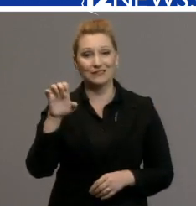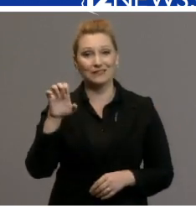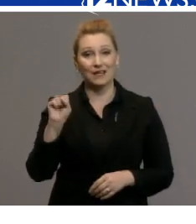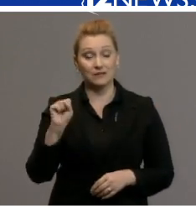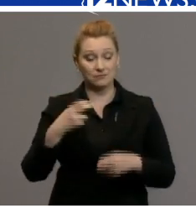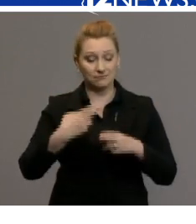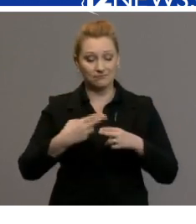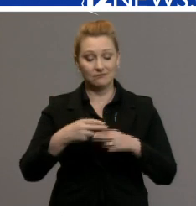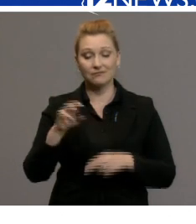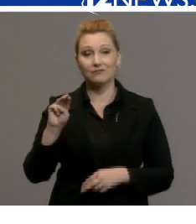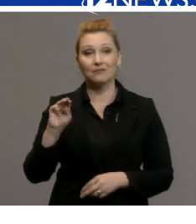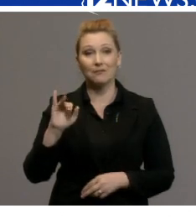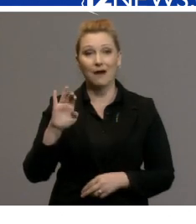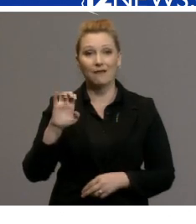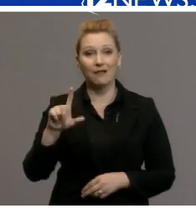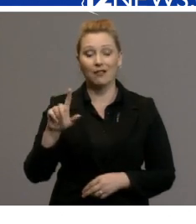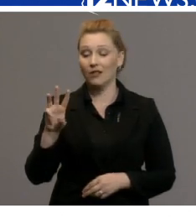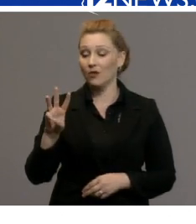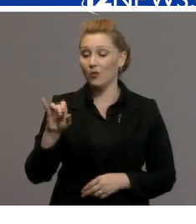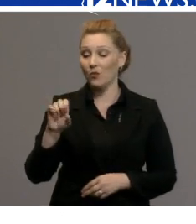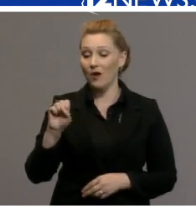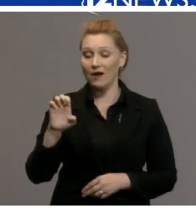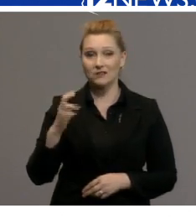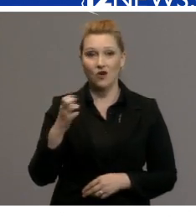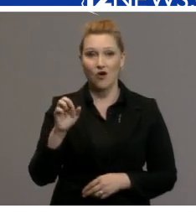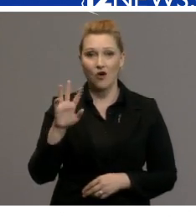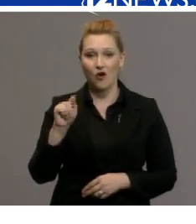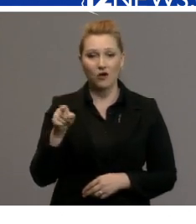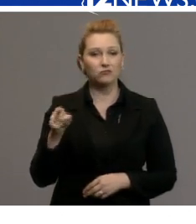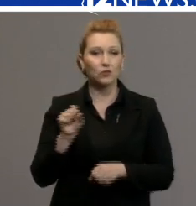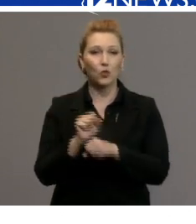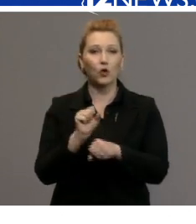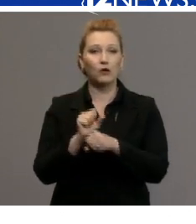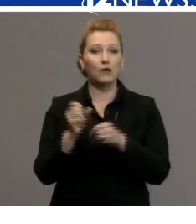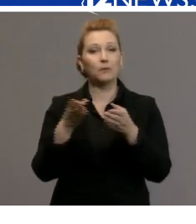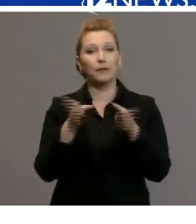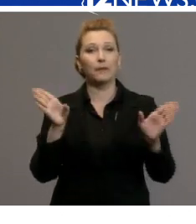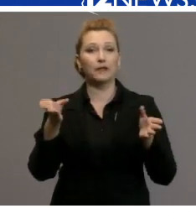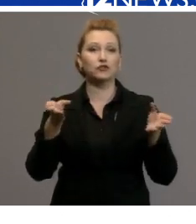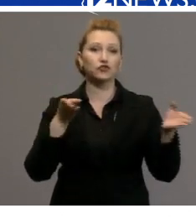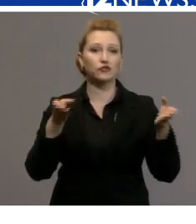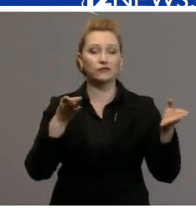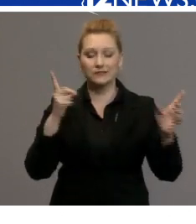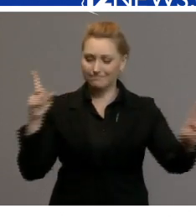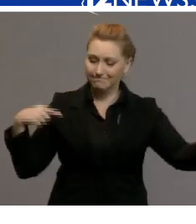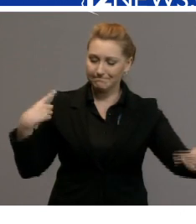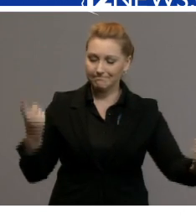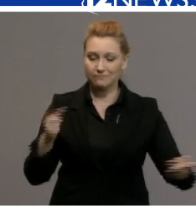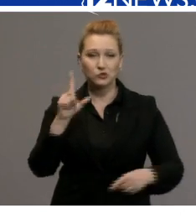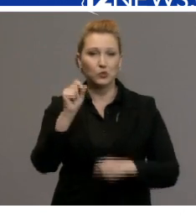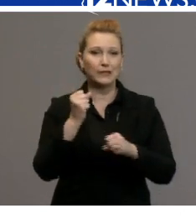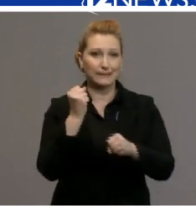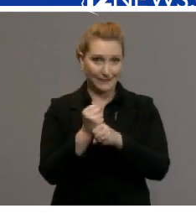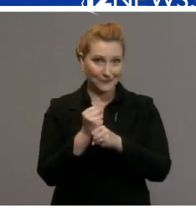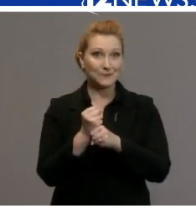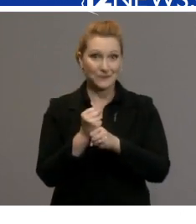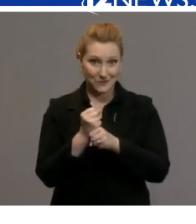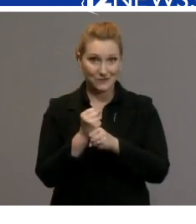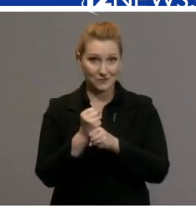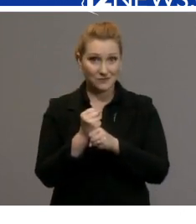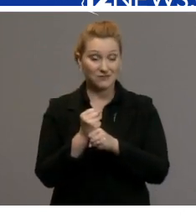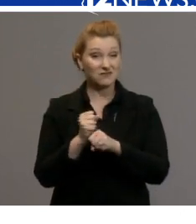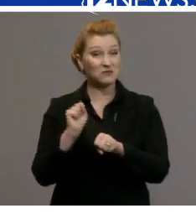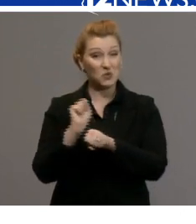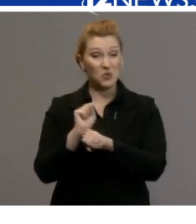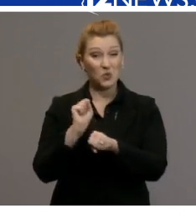Weishart. He's a career public servant, started his career 20 years ago at the Department of Economic